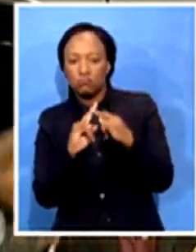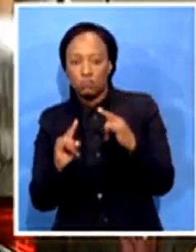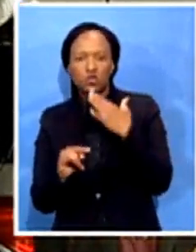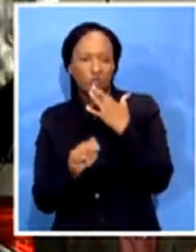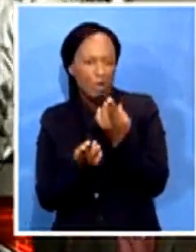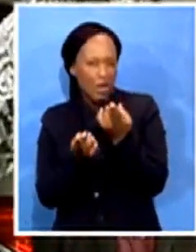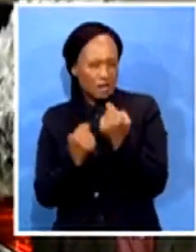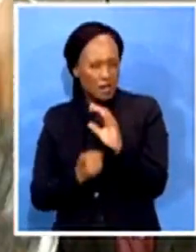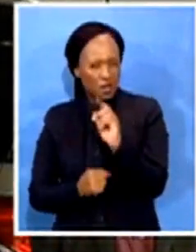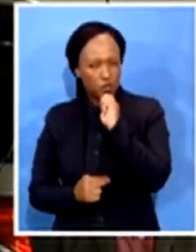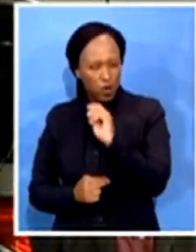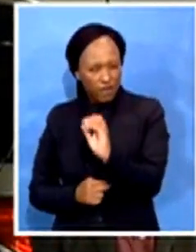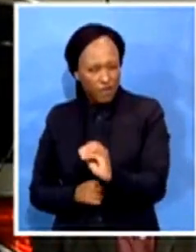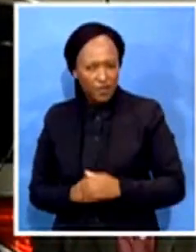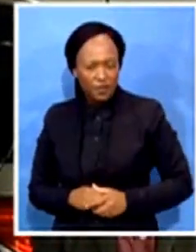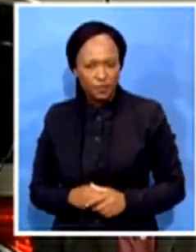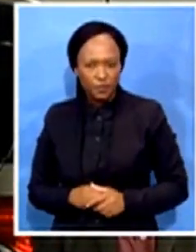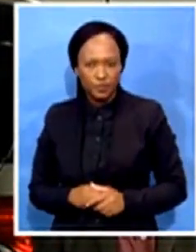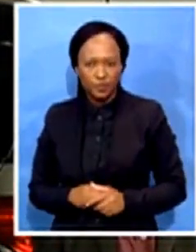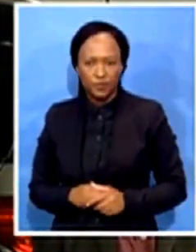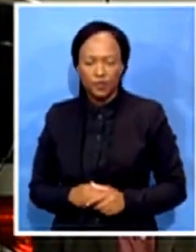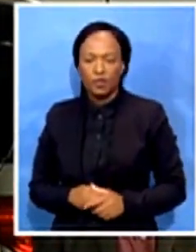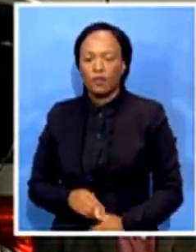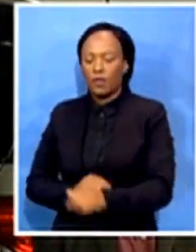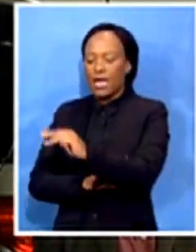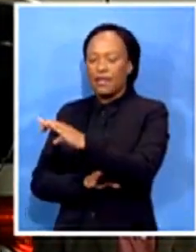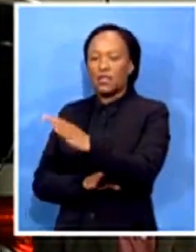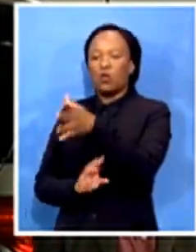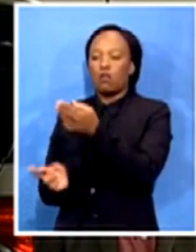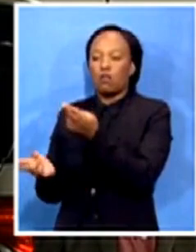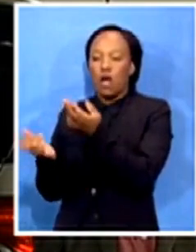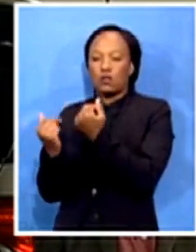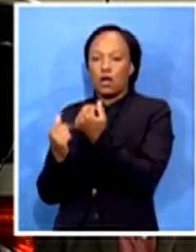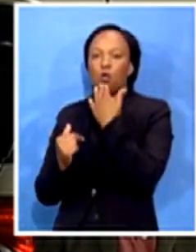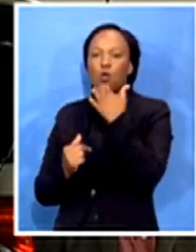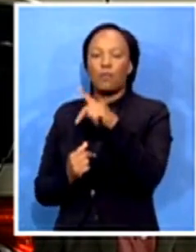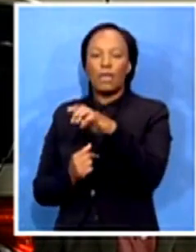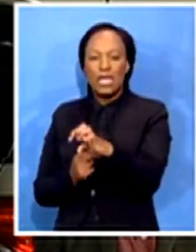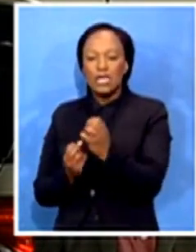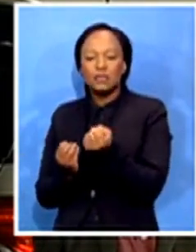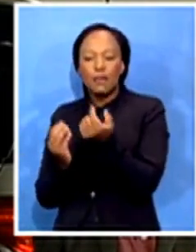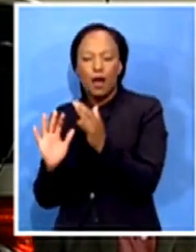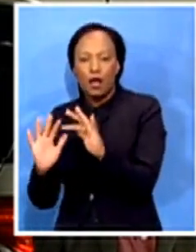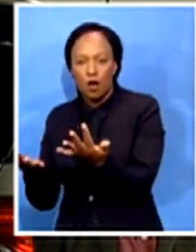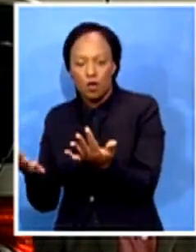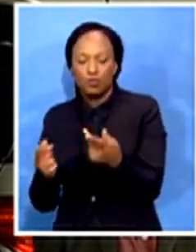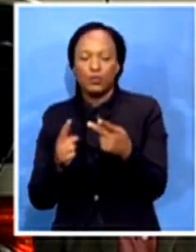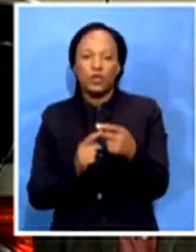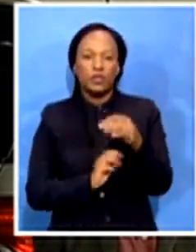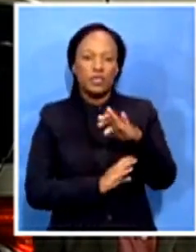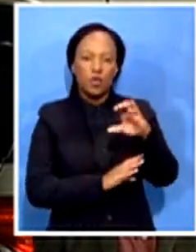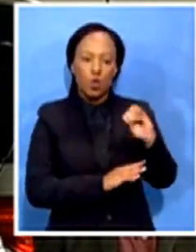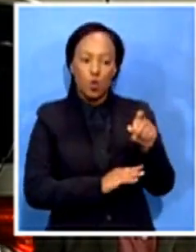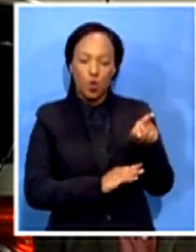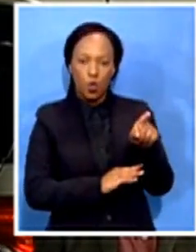the PPE issue about the supplies at the province. And the CEO will just deal with the issue of